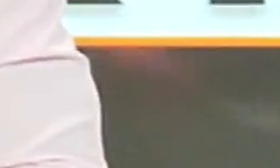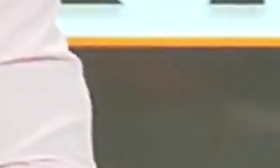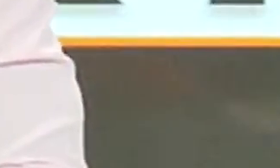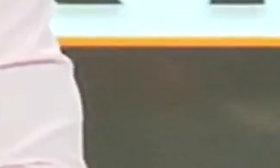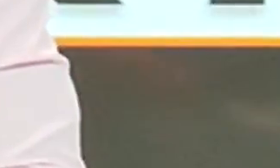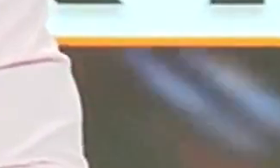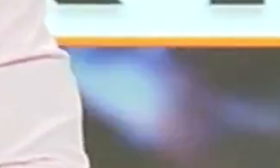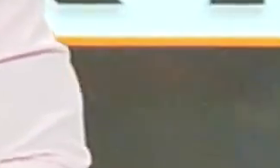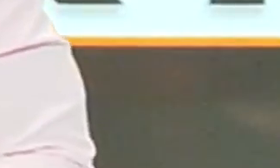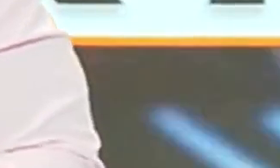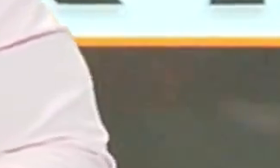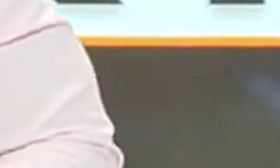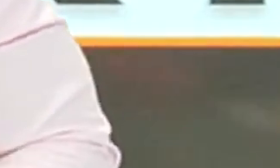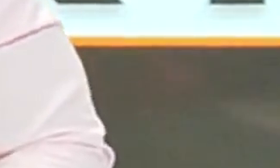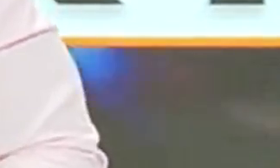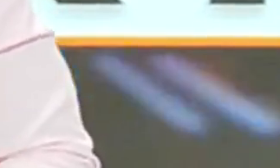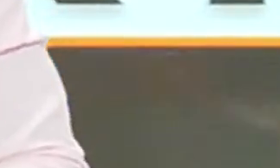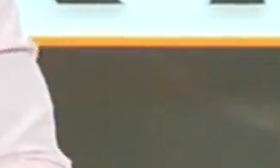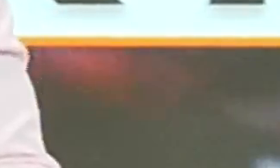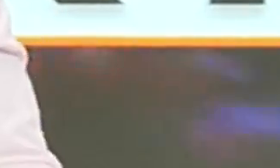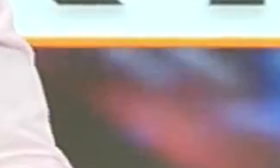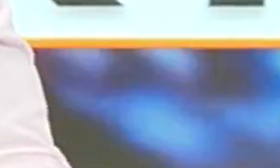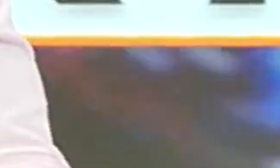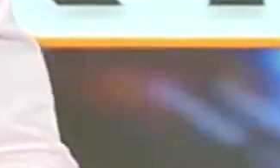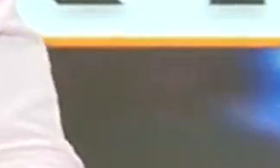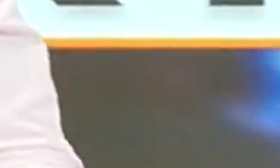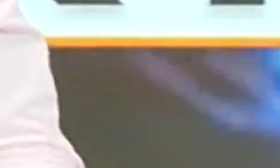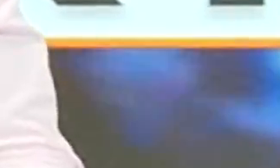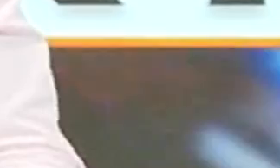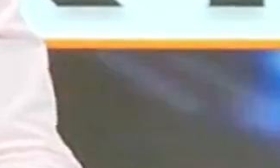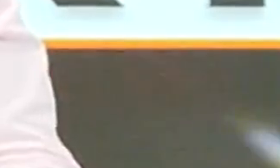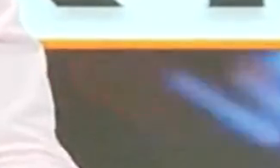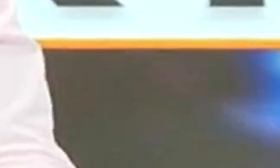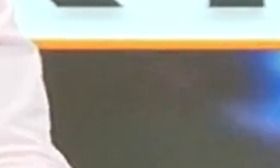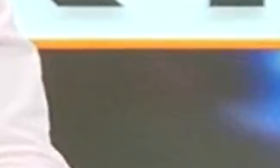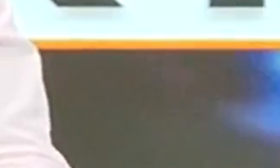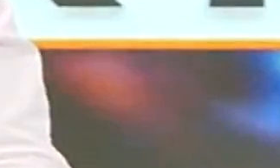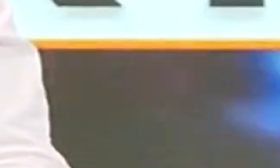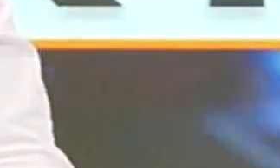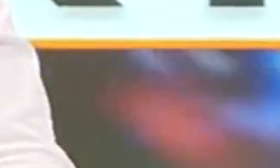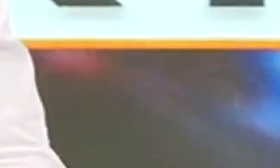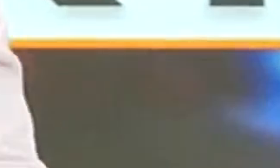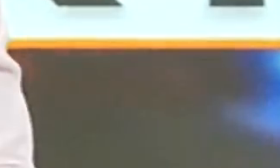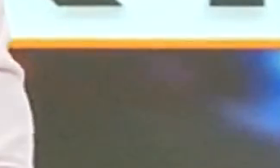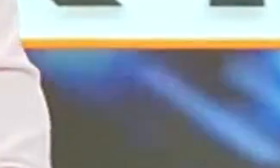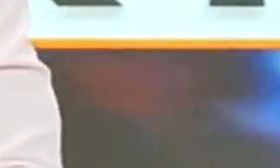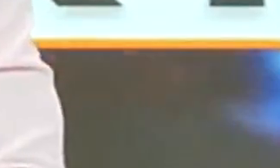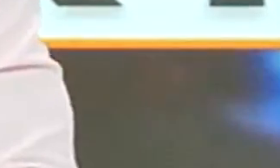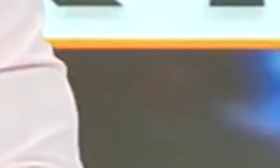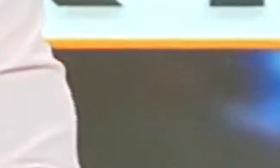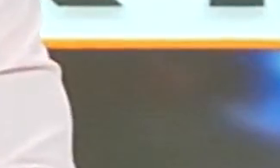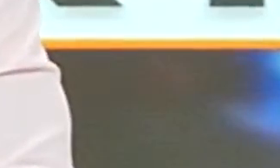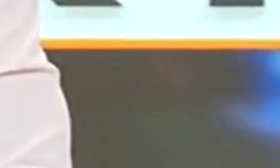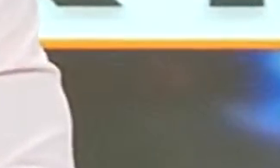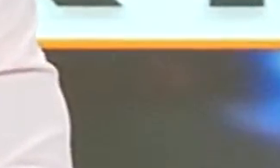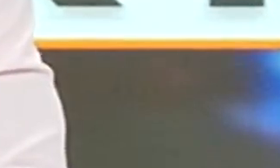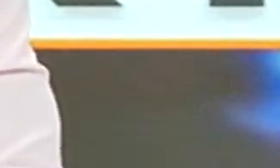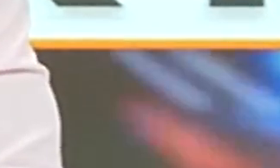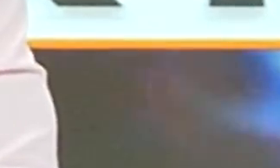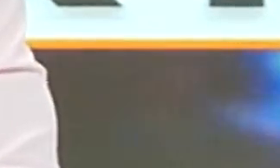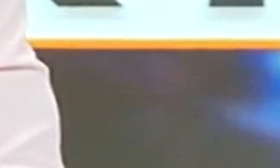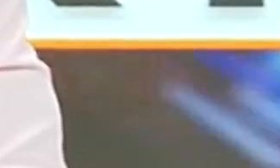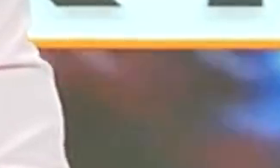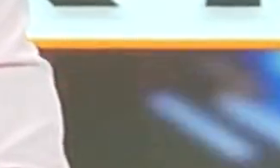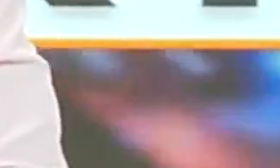Monday Report. What will it take to maintain peace during elections? That is the question we are asking you. Let me introduce my guest one more time. Reverend Dr.